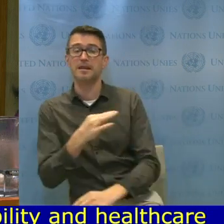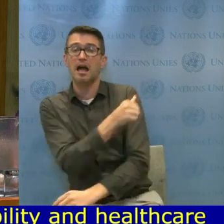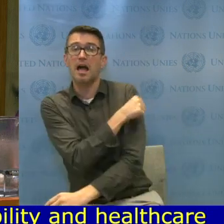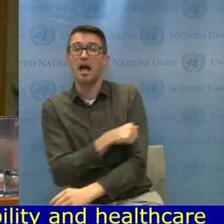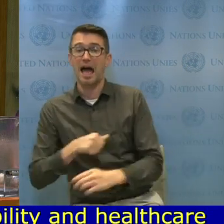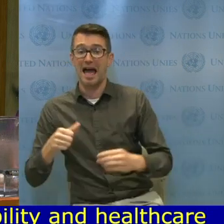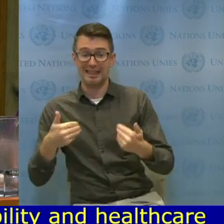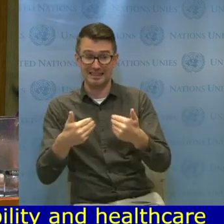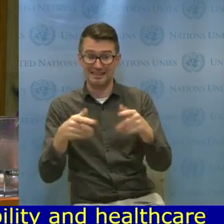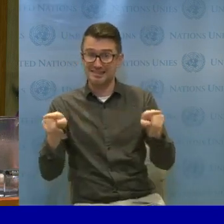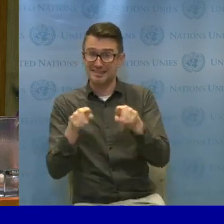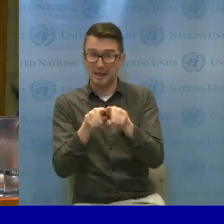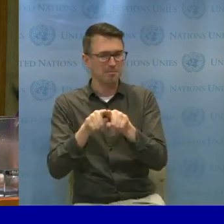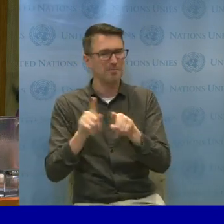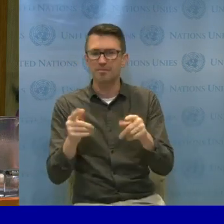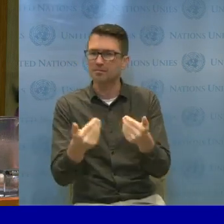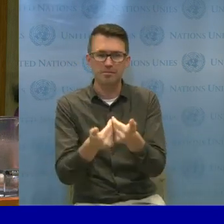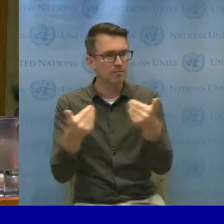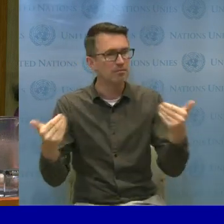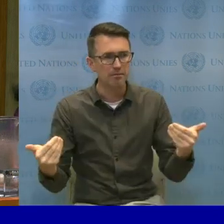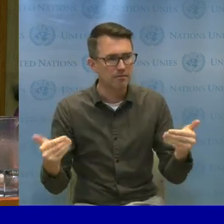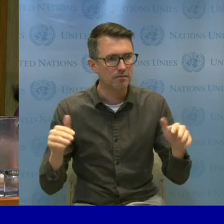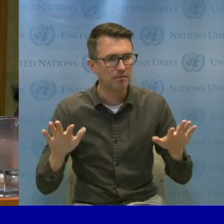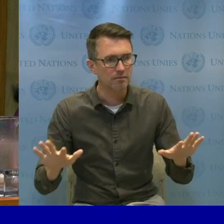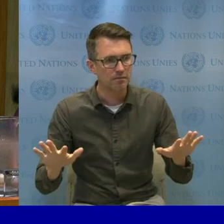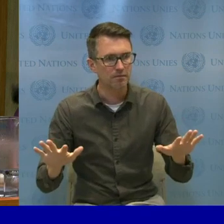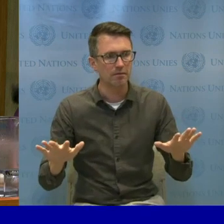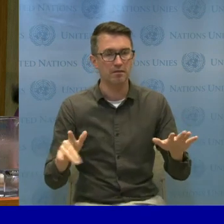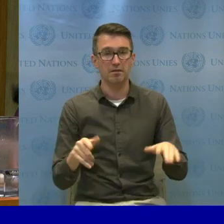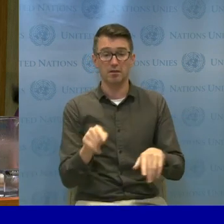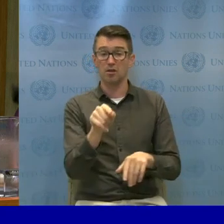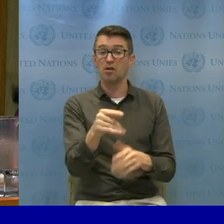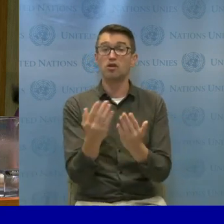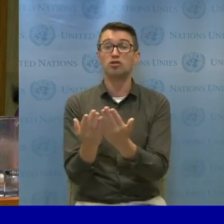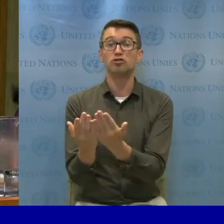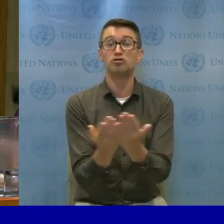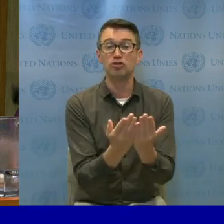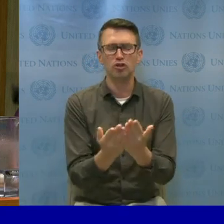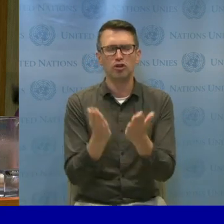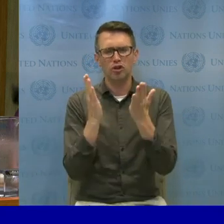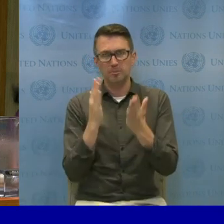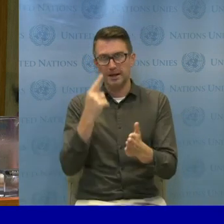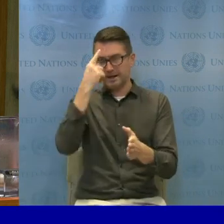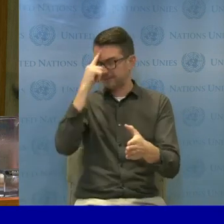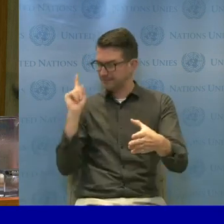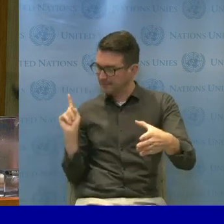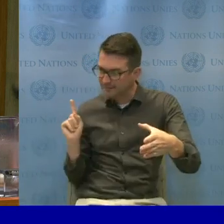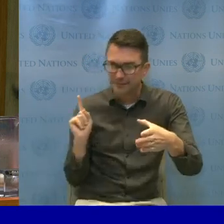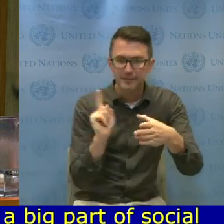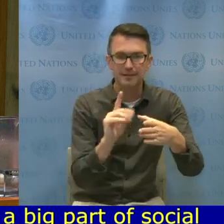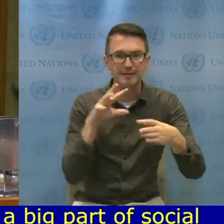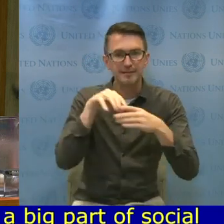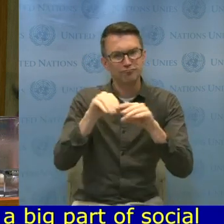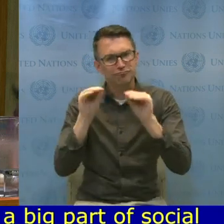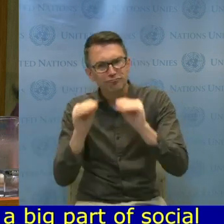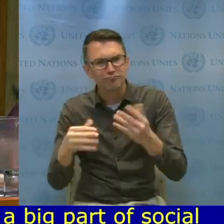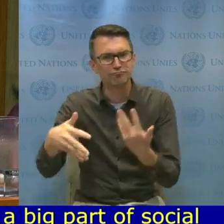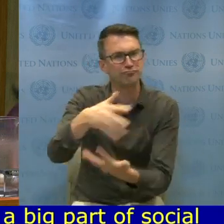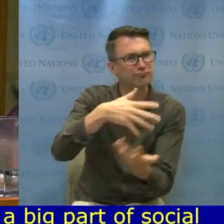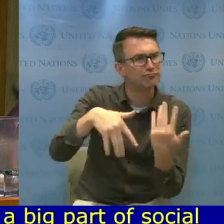right support and the networks is very important to both health and social inclusion.